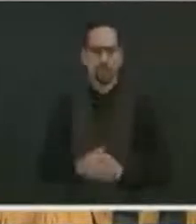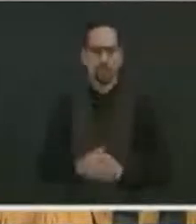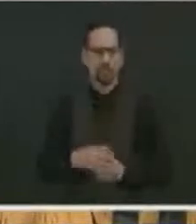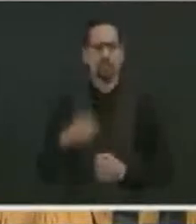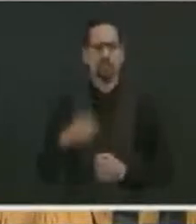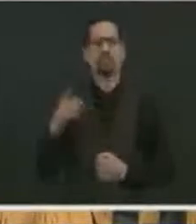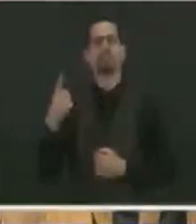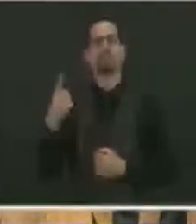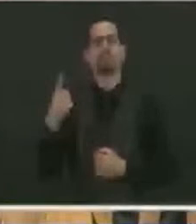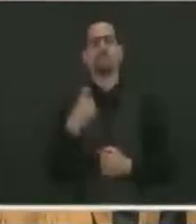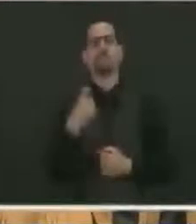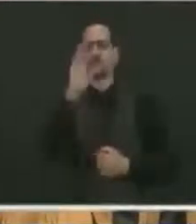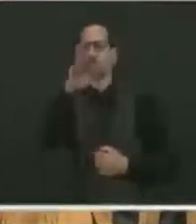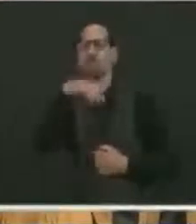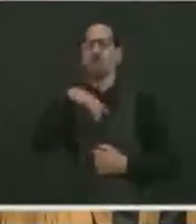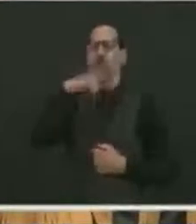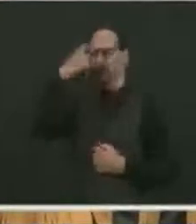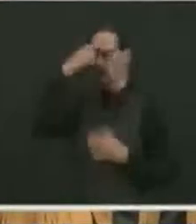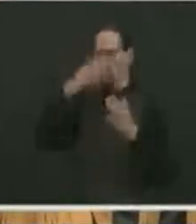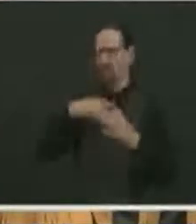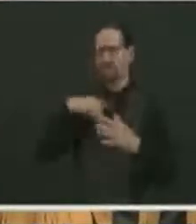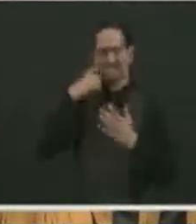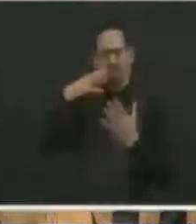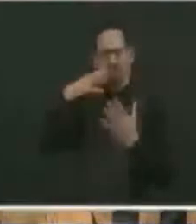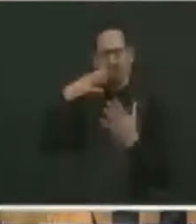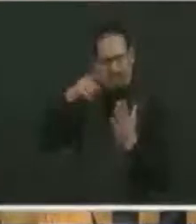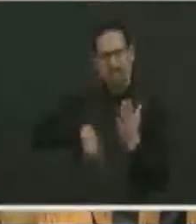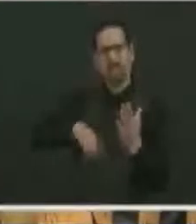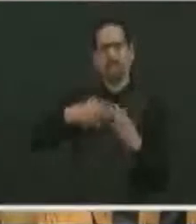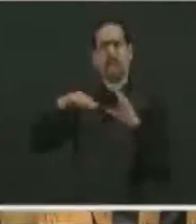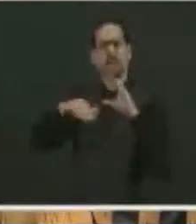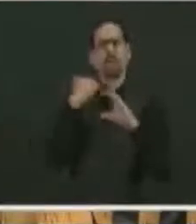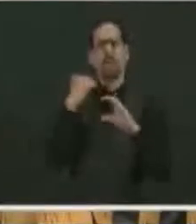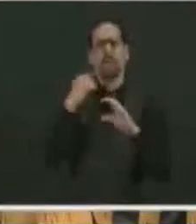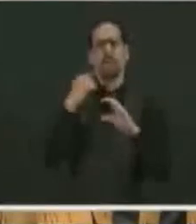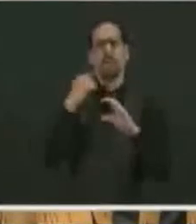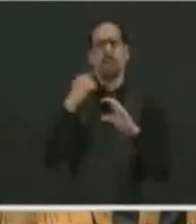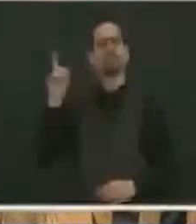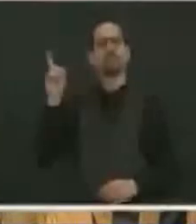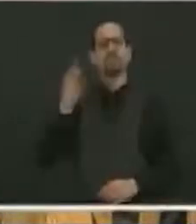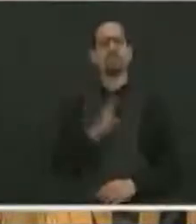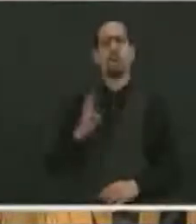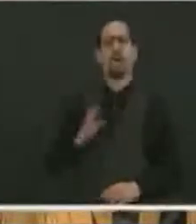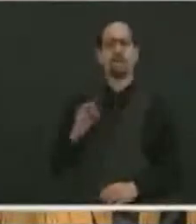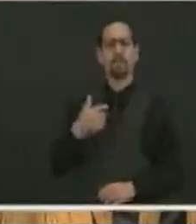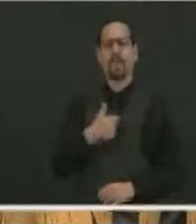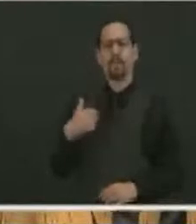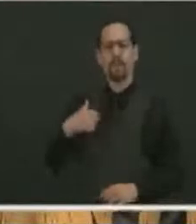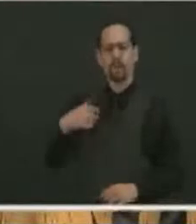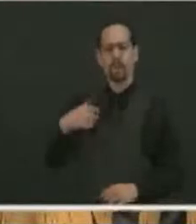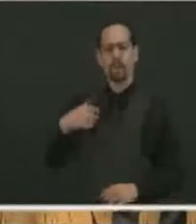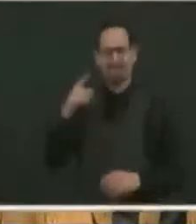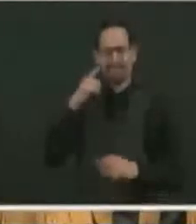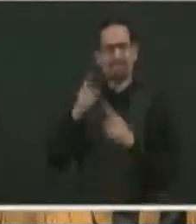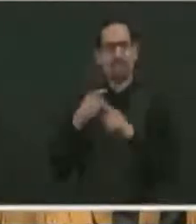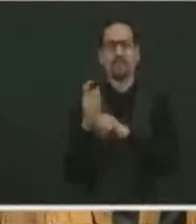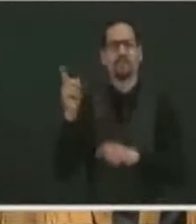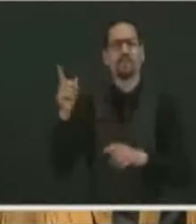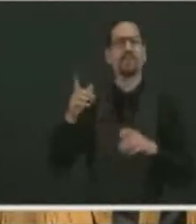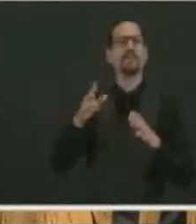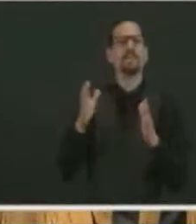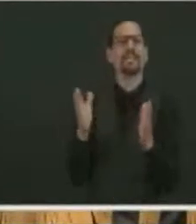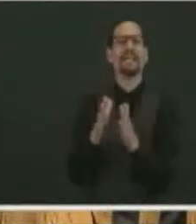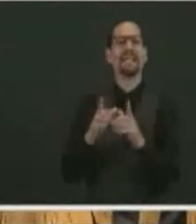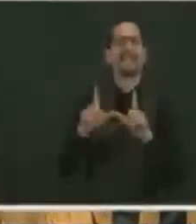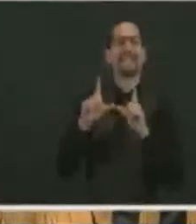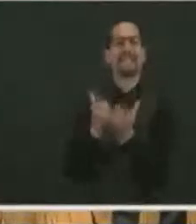pretty impassioned email last night from a board member from the Rumford Little League. He also coaches AAU baseball. And they have come up